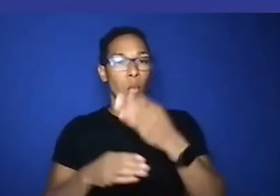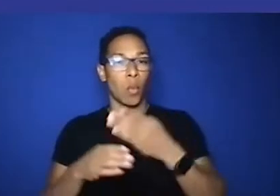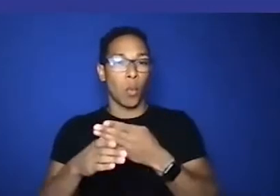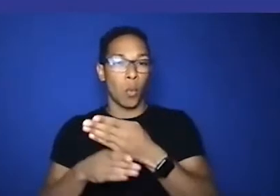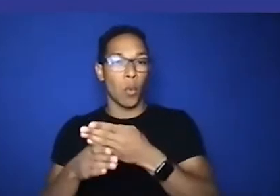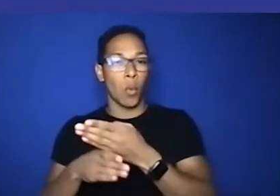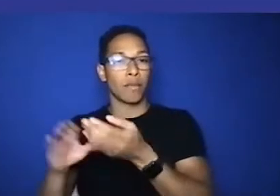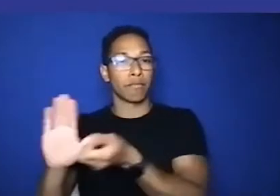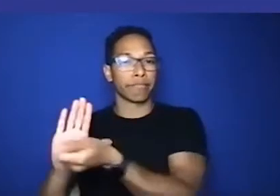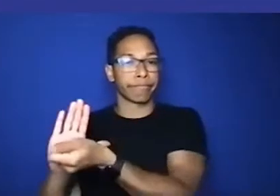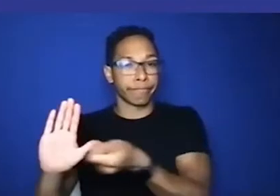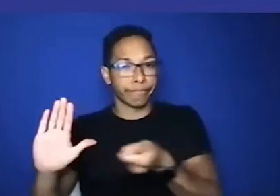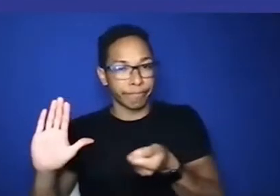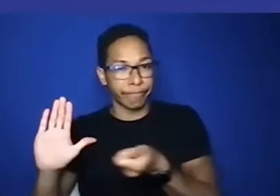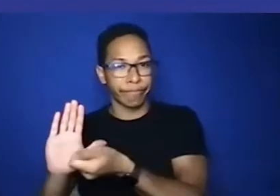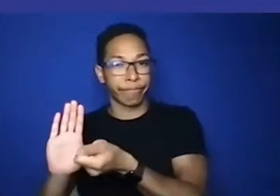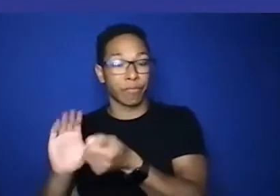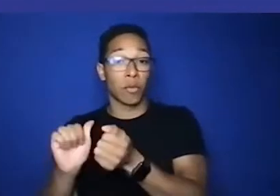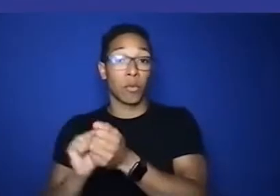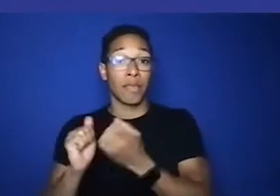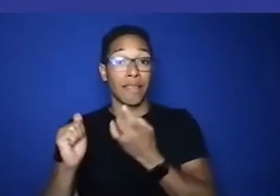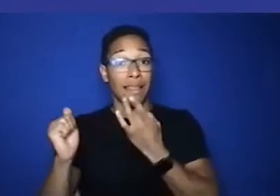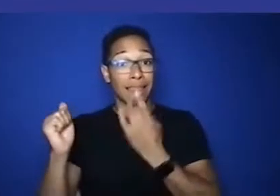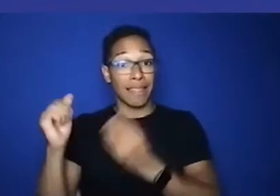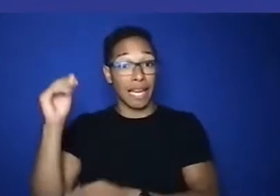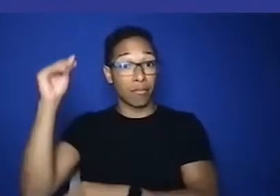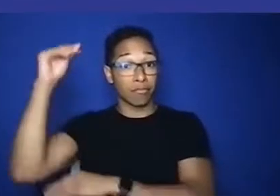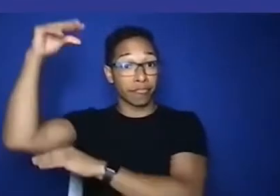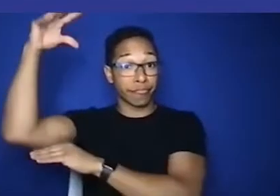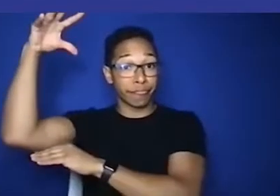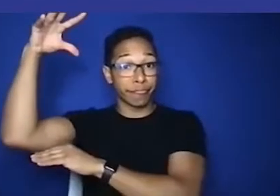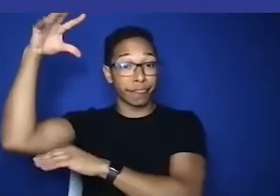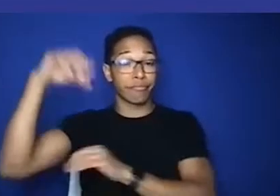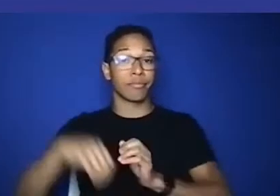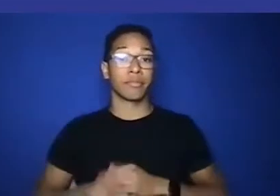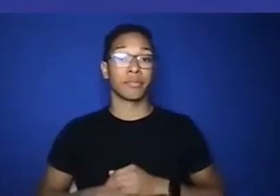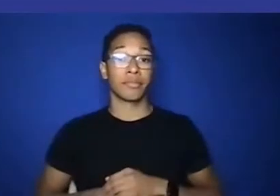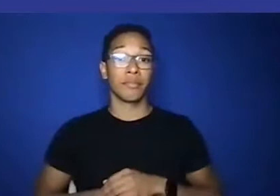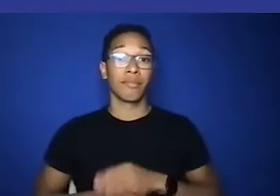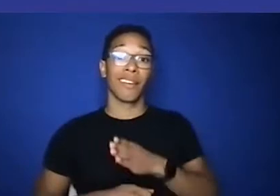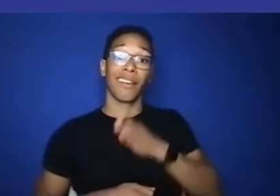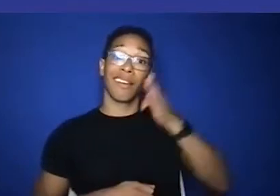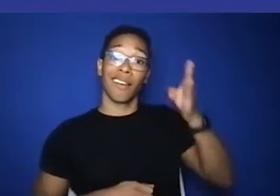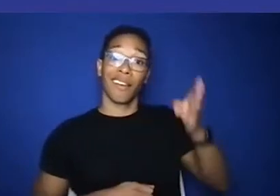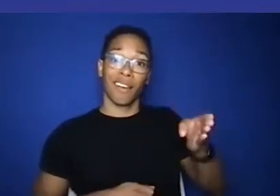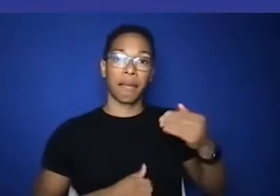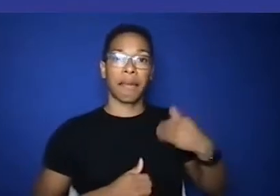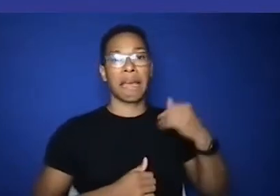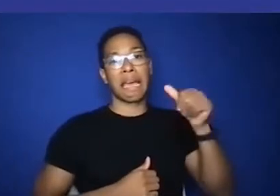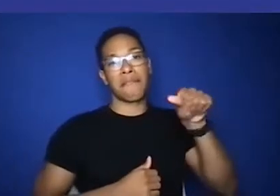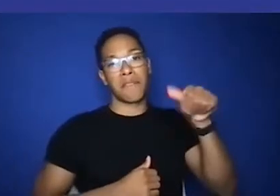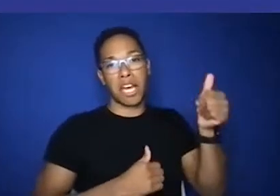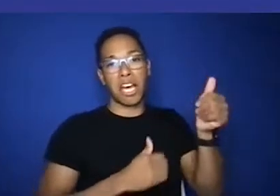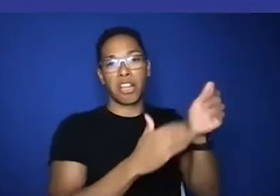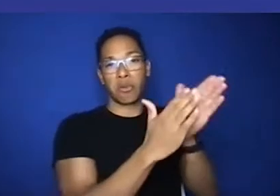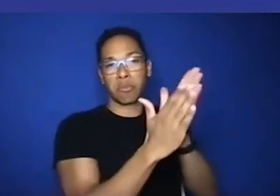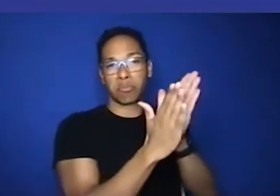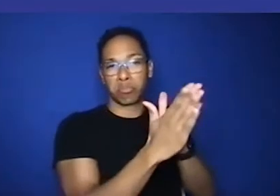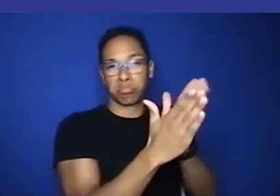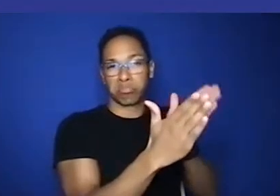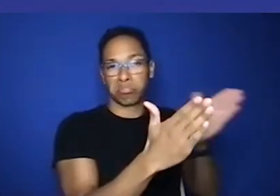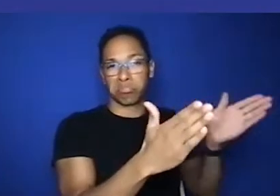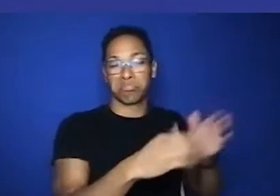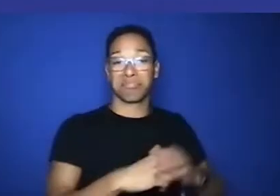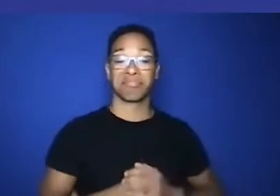a tall lamp, and then to the other side I have another shelf with various jars. I'm really happy to be